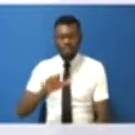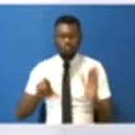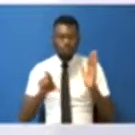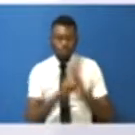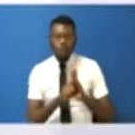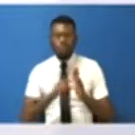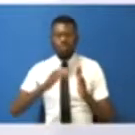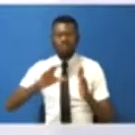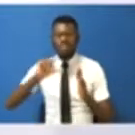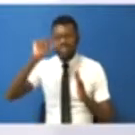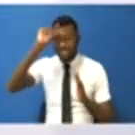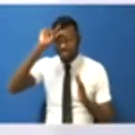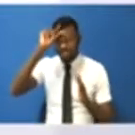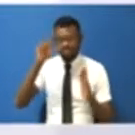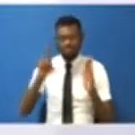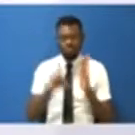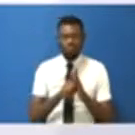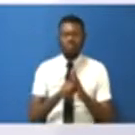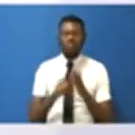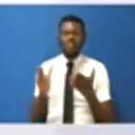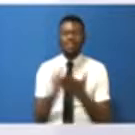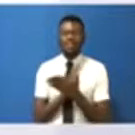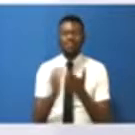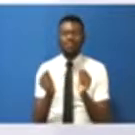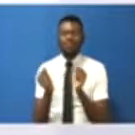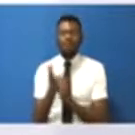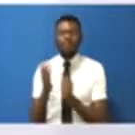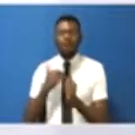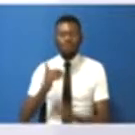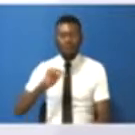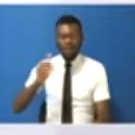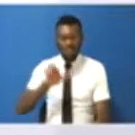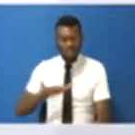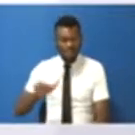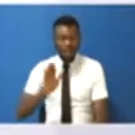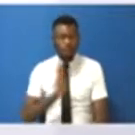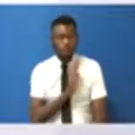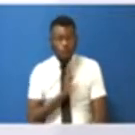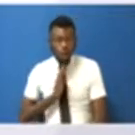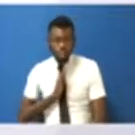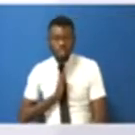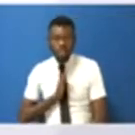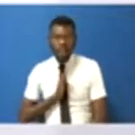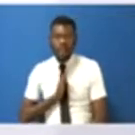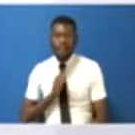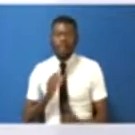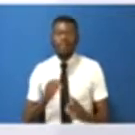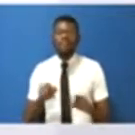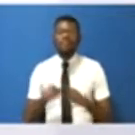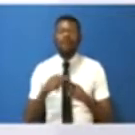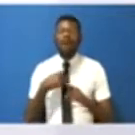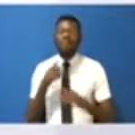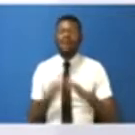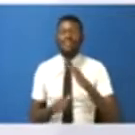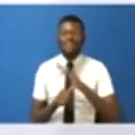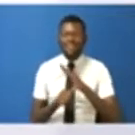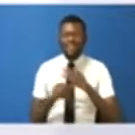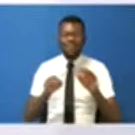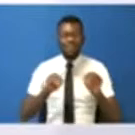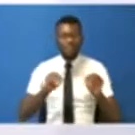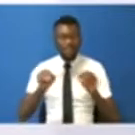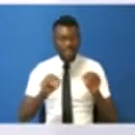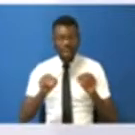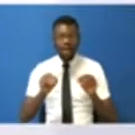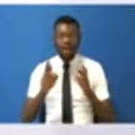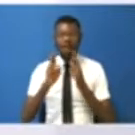act section 14 will have a uh urban area boat or a barrow boat in that borough there will be an assistant city manager who will report